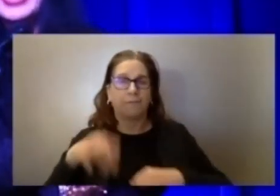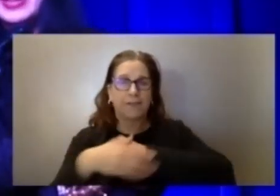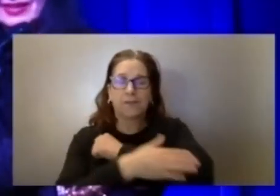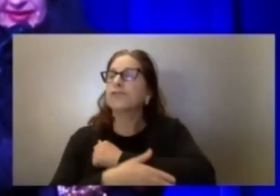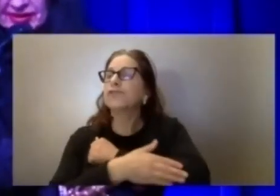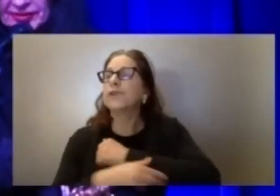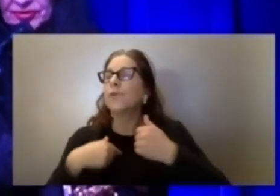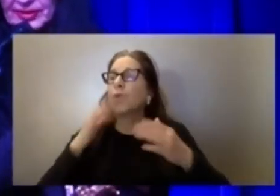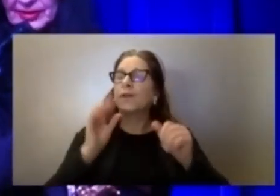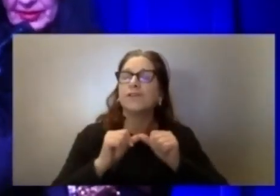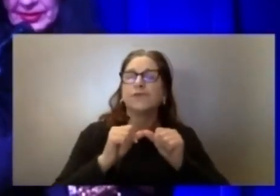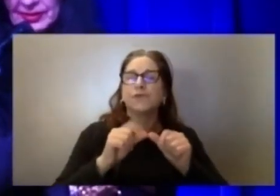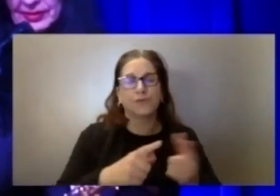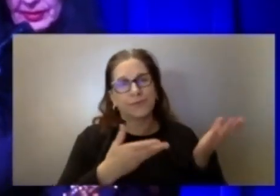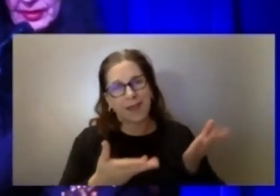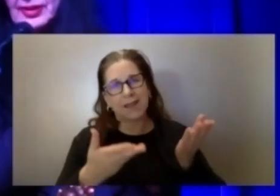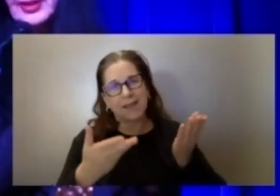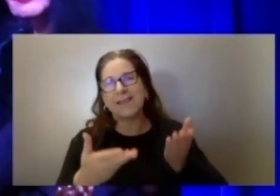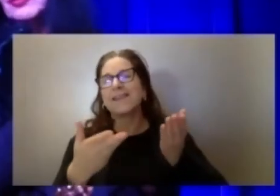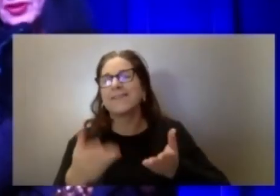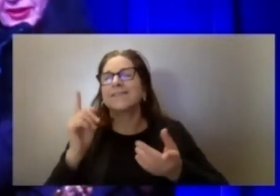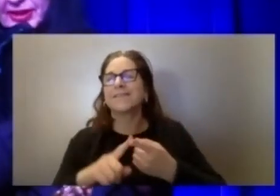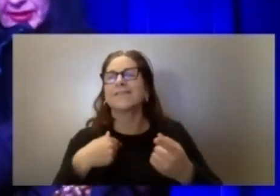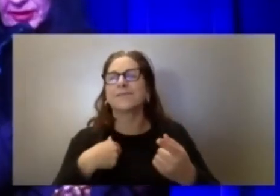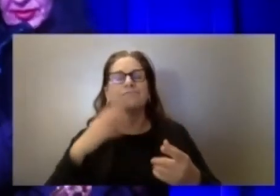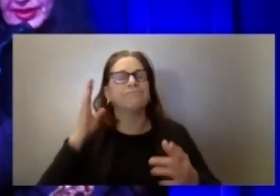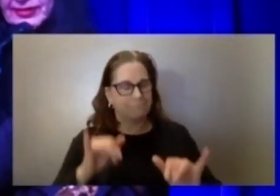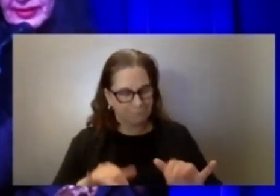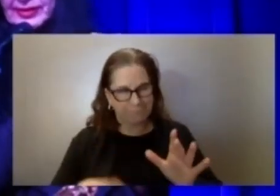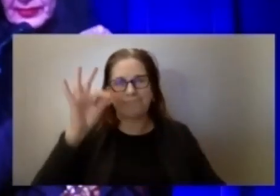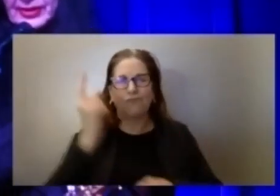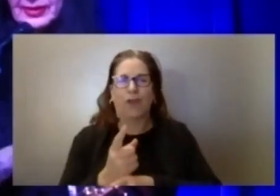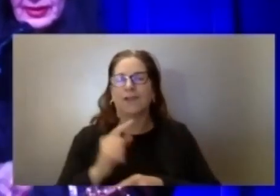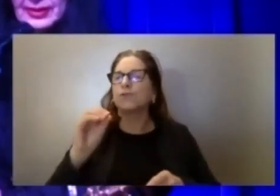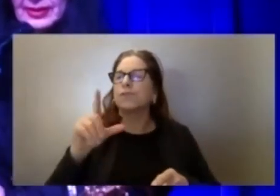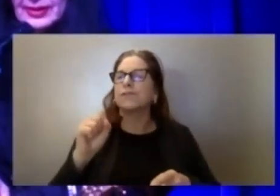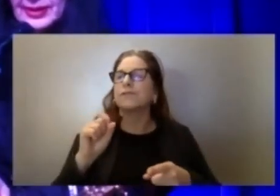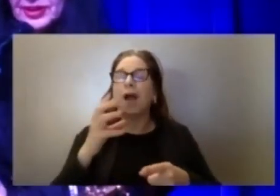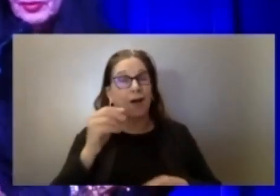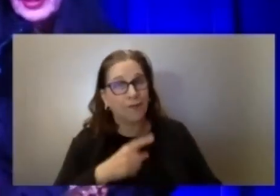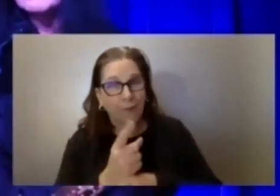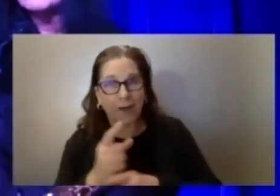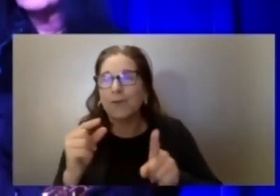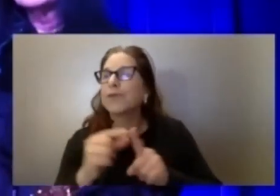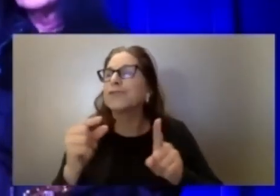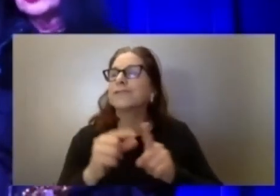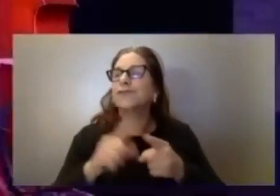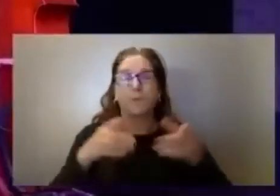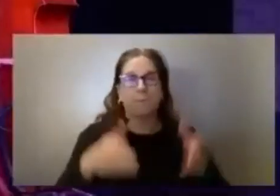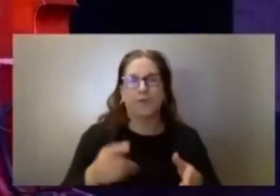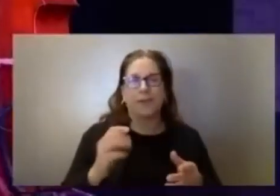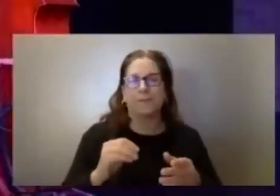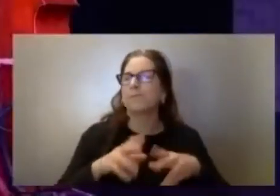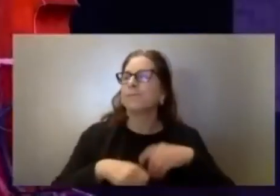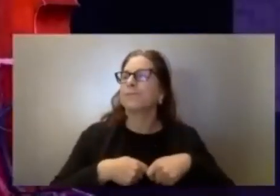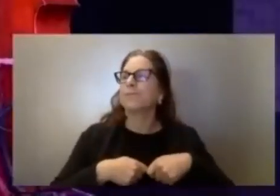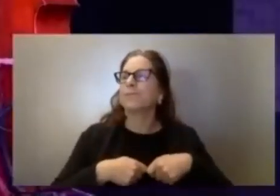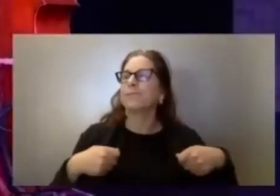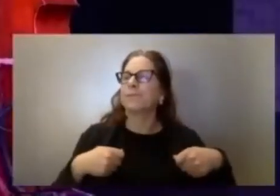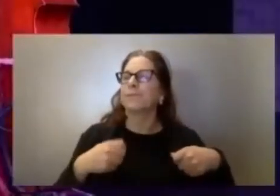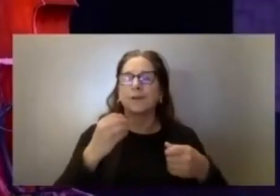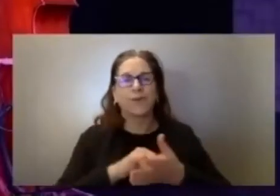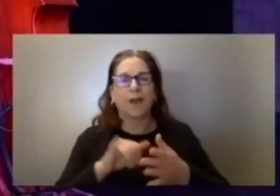the back of this country, and we will continue to carry them until we have the right tools, the